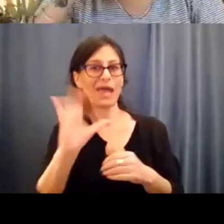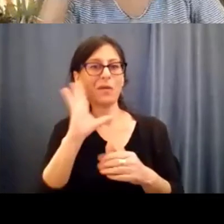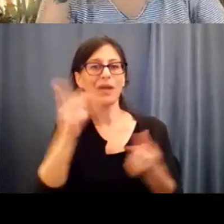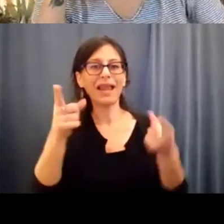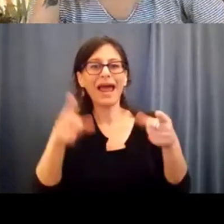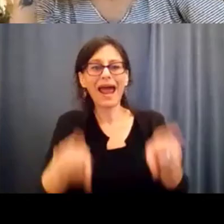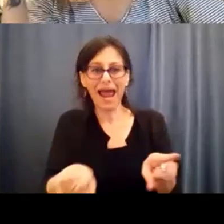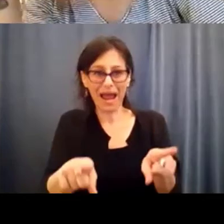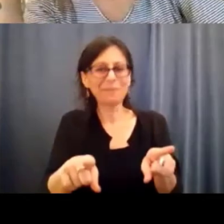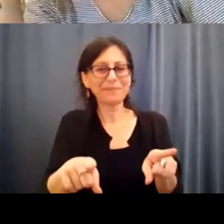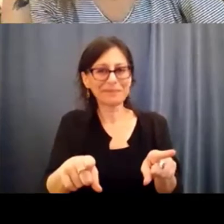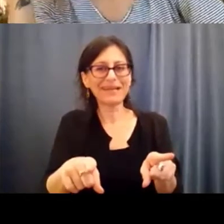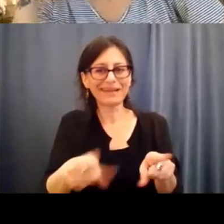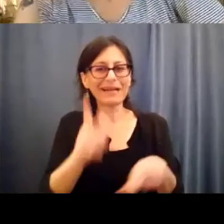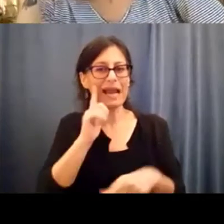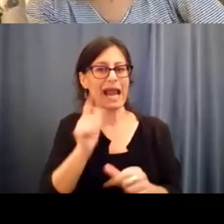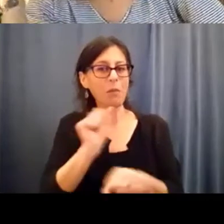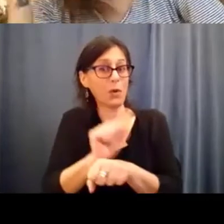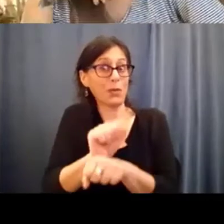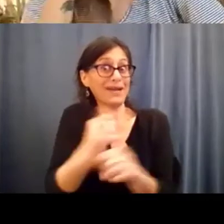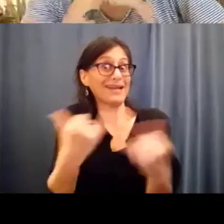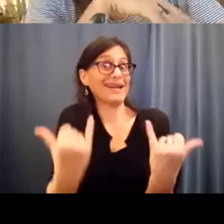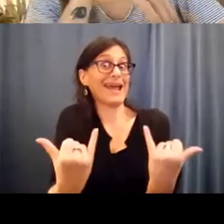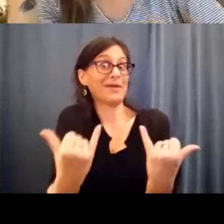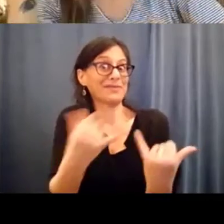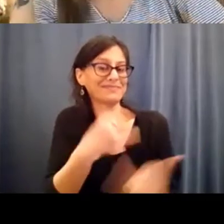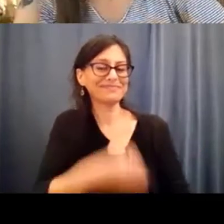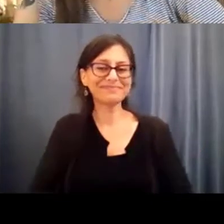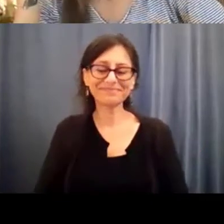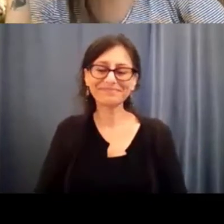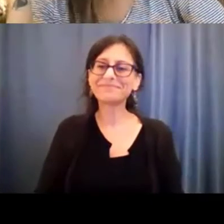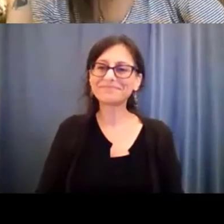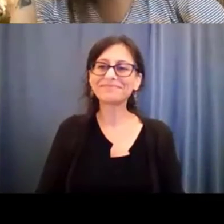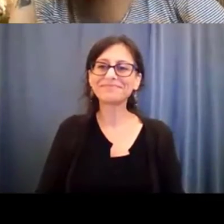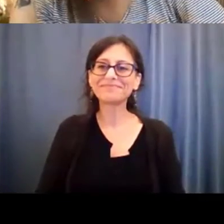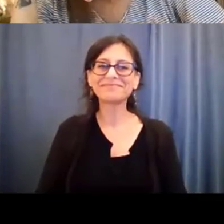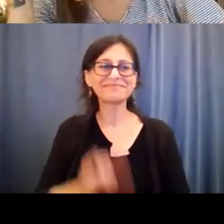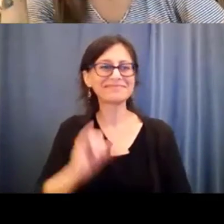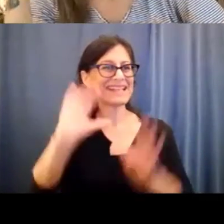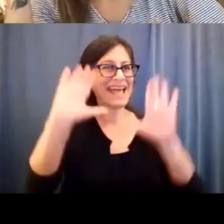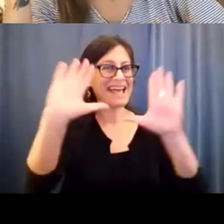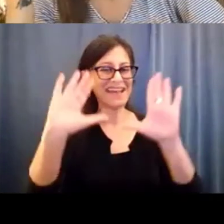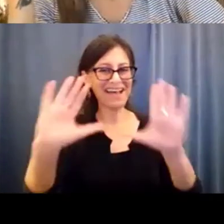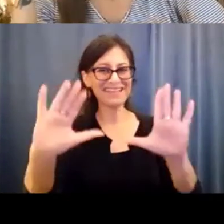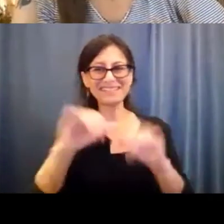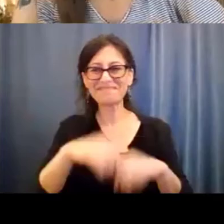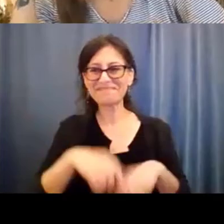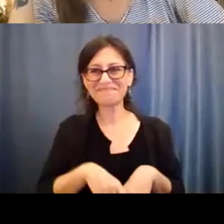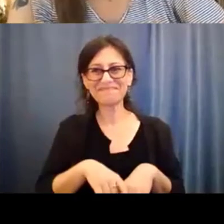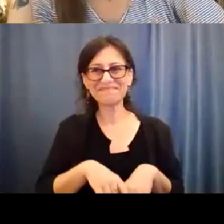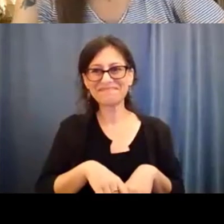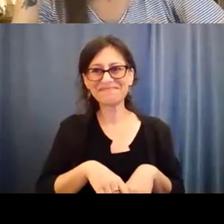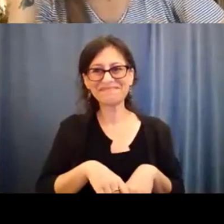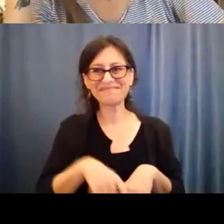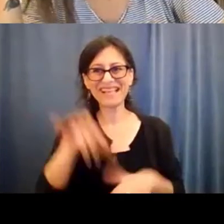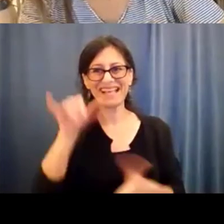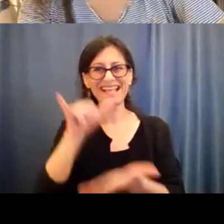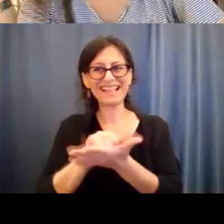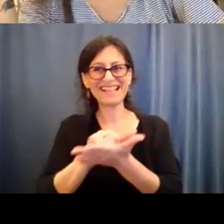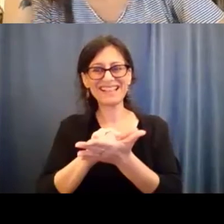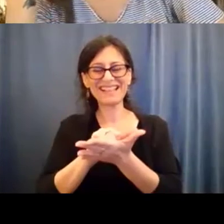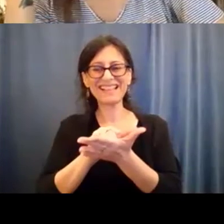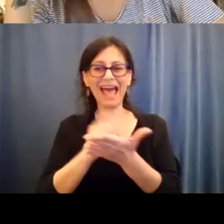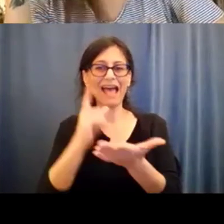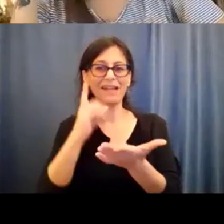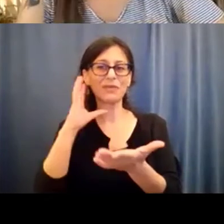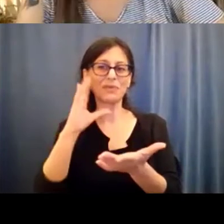that that's going to be happening, and we're working on it now. So. Wow, that's awesome. And I love, that's what we